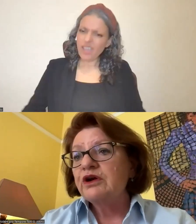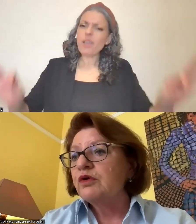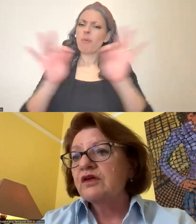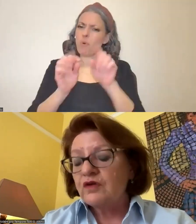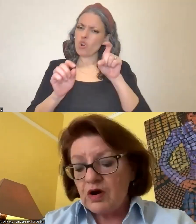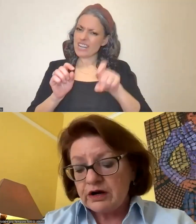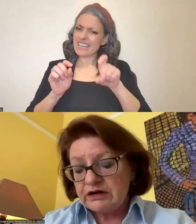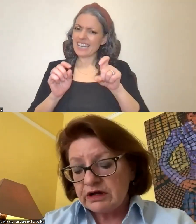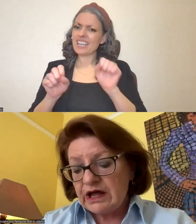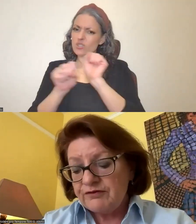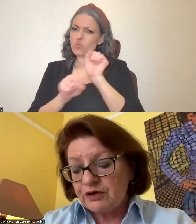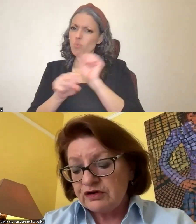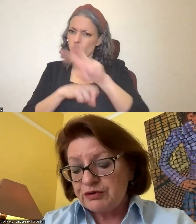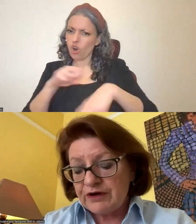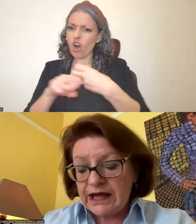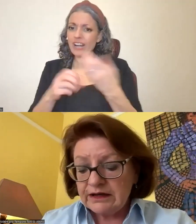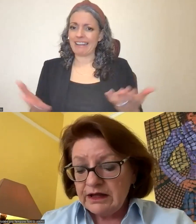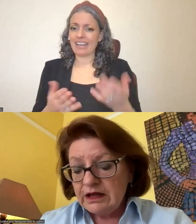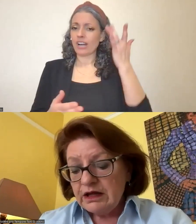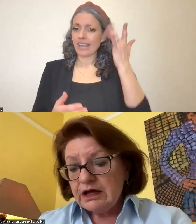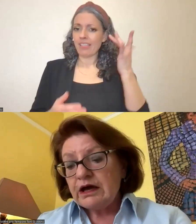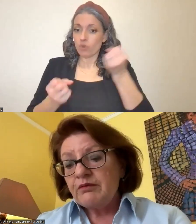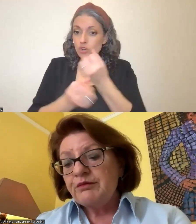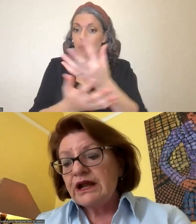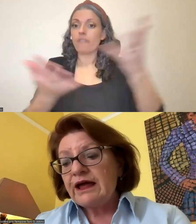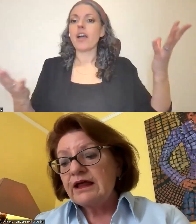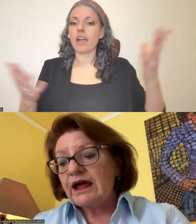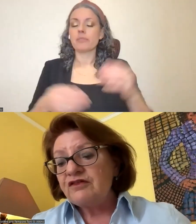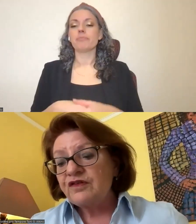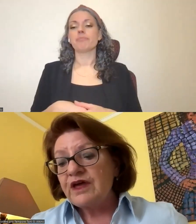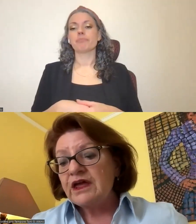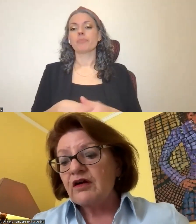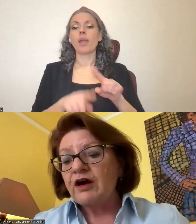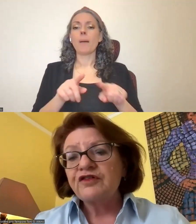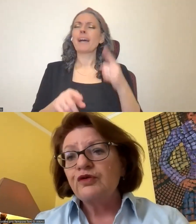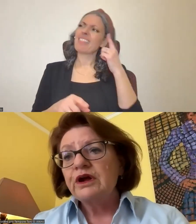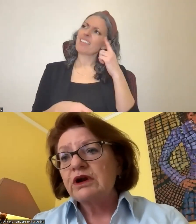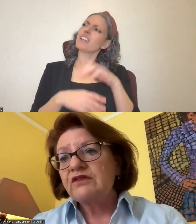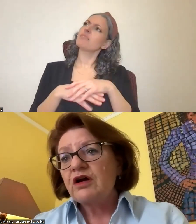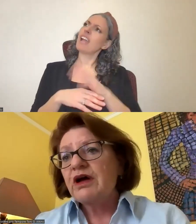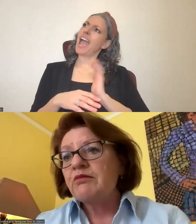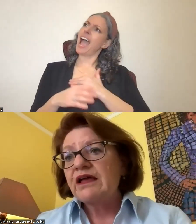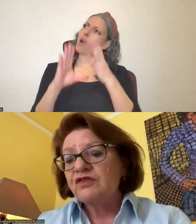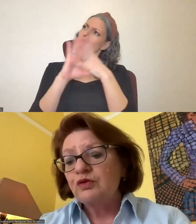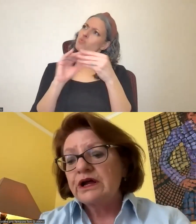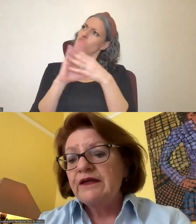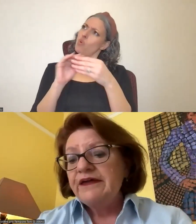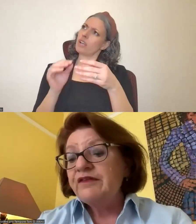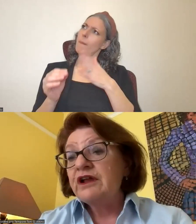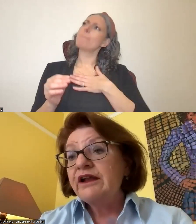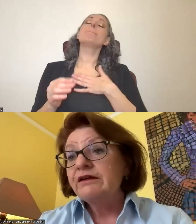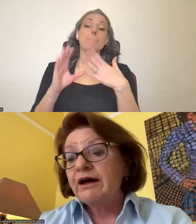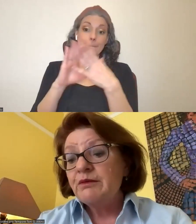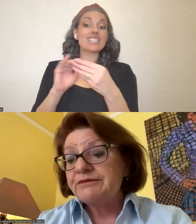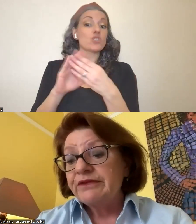that we are working so hard here in California to provide. But I just think our story, when I talk about my story,